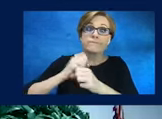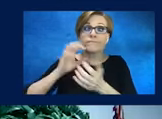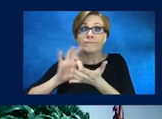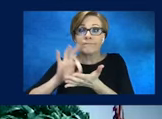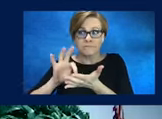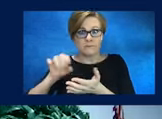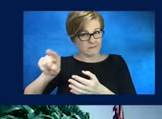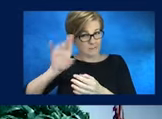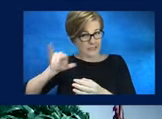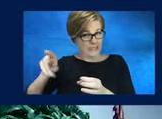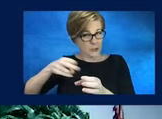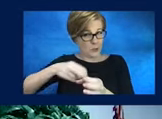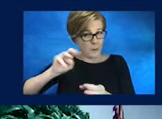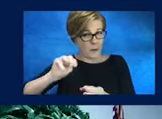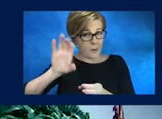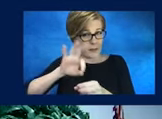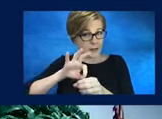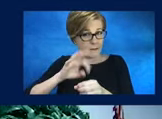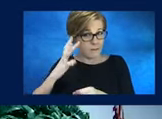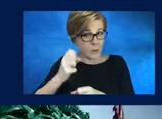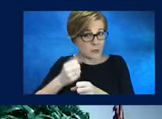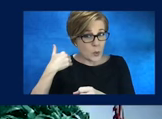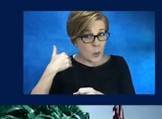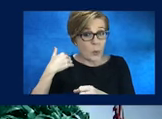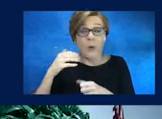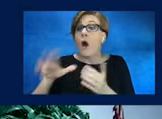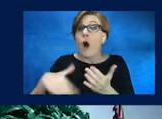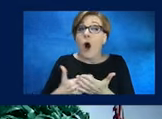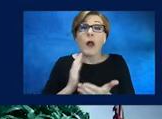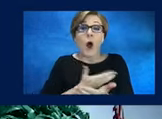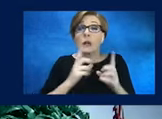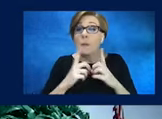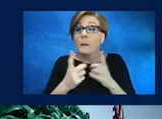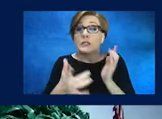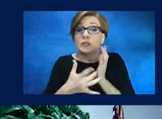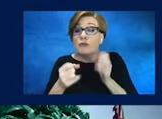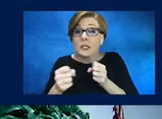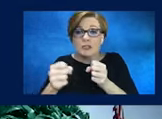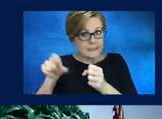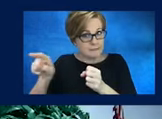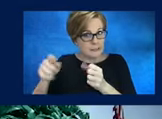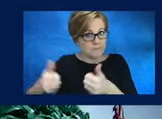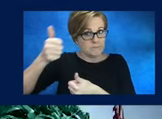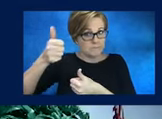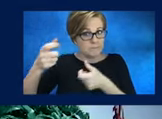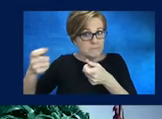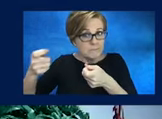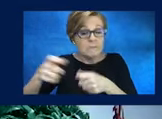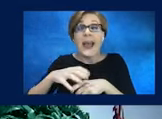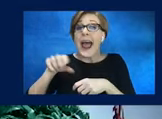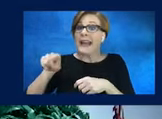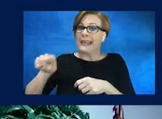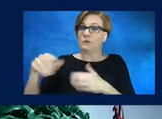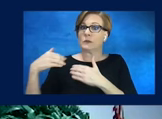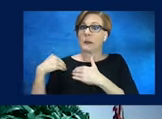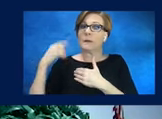for 4 years. He directs all of our department strategies, and he's responsible for the in-person voting